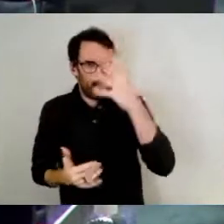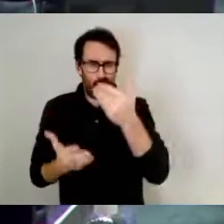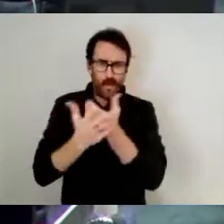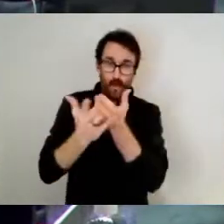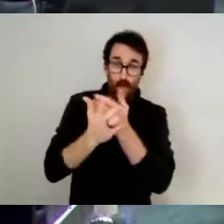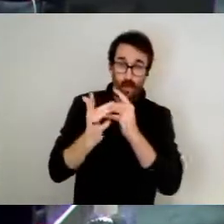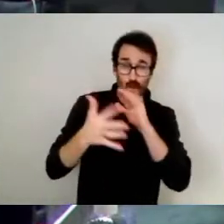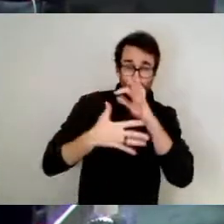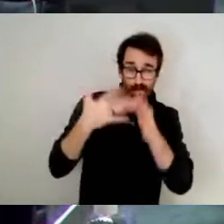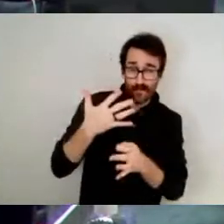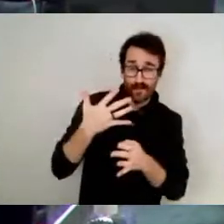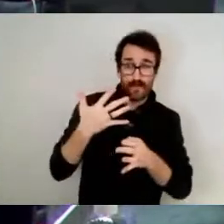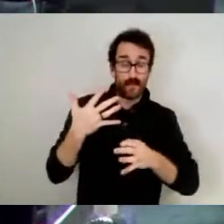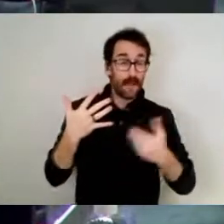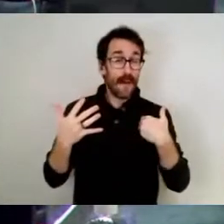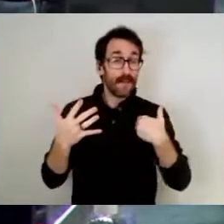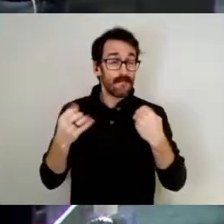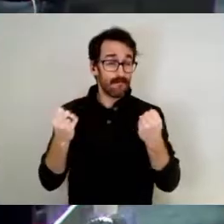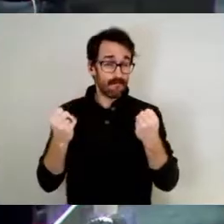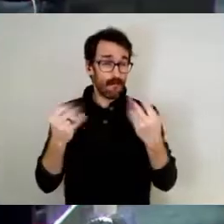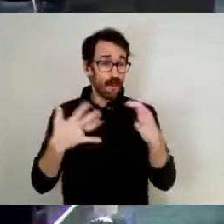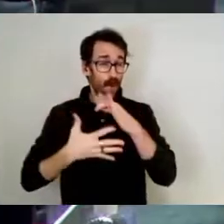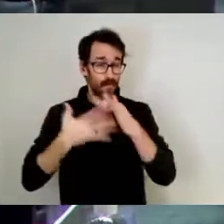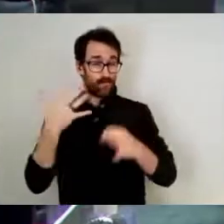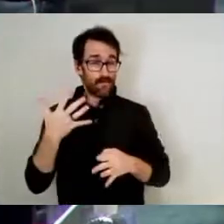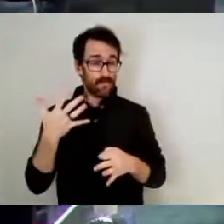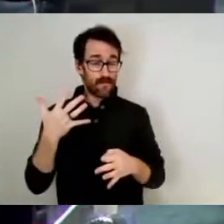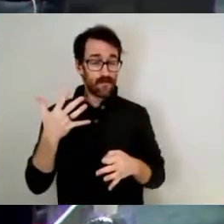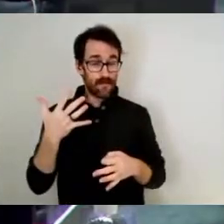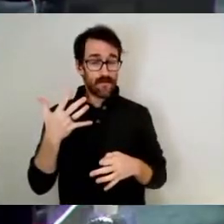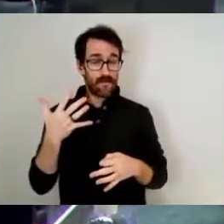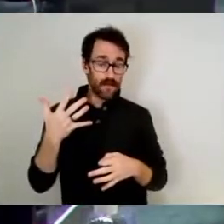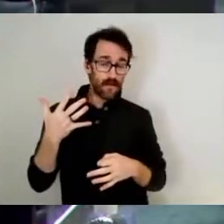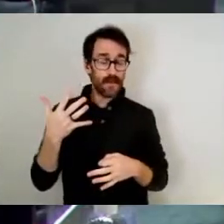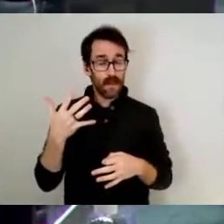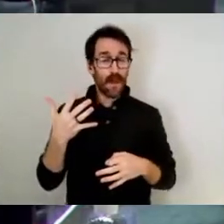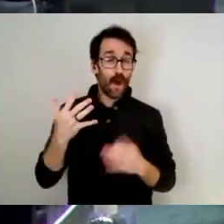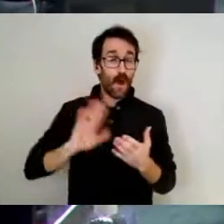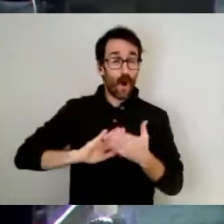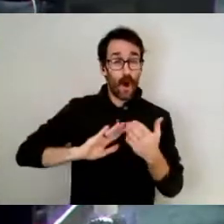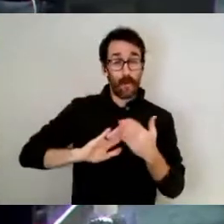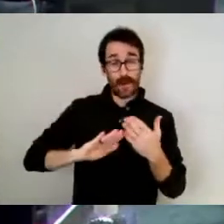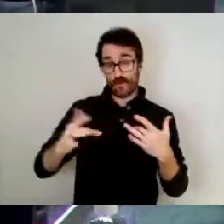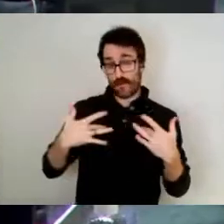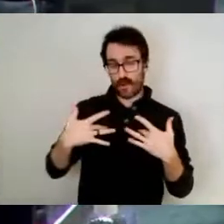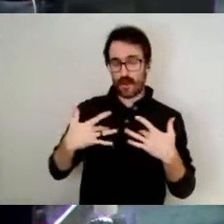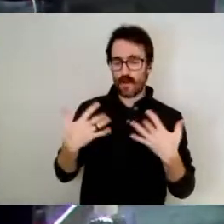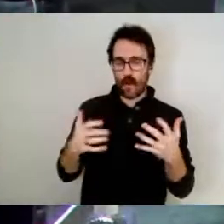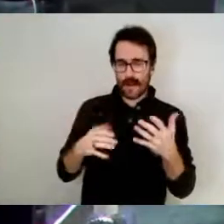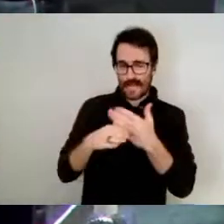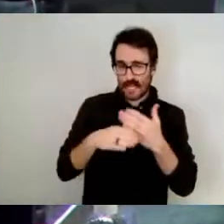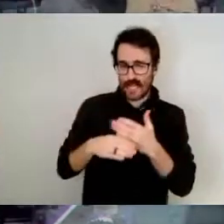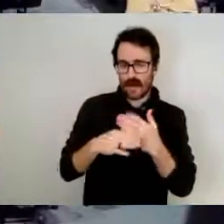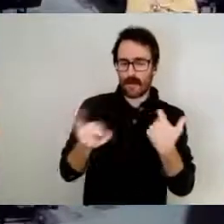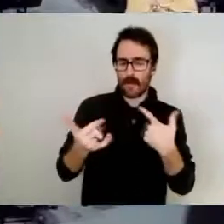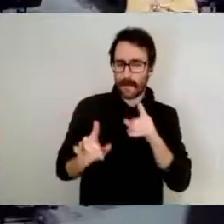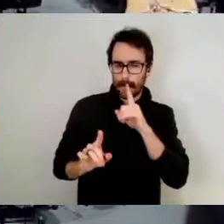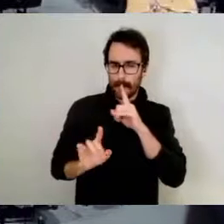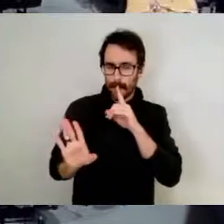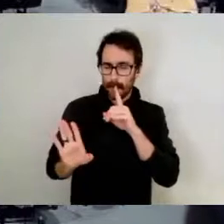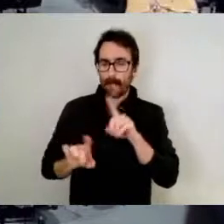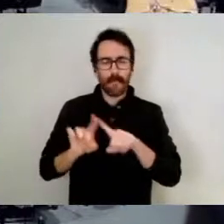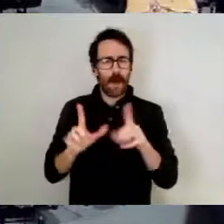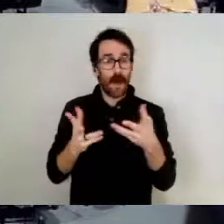truck operators refusing to participate in the towing of these protesters.